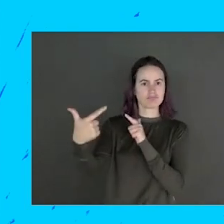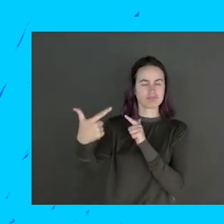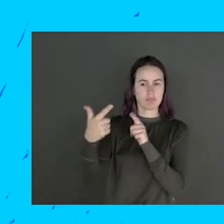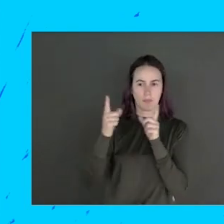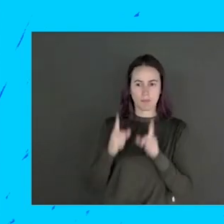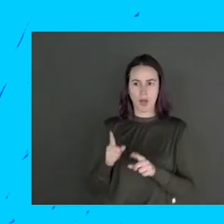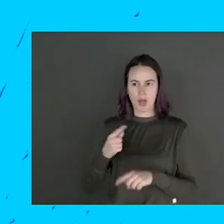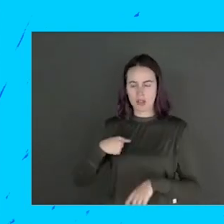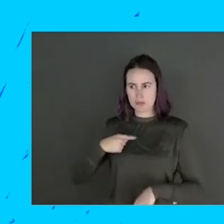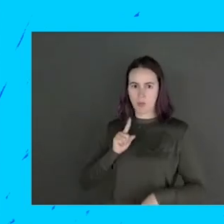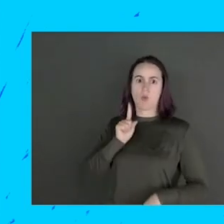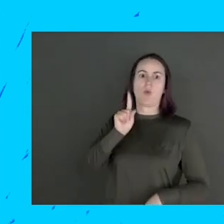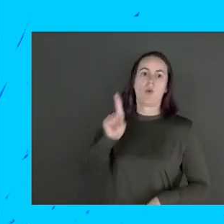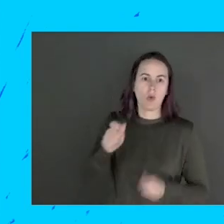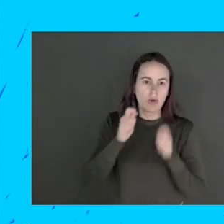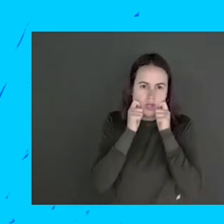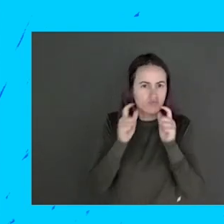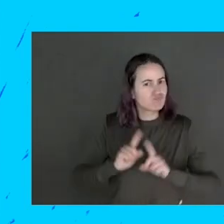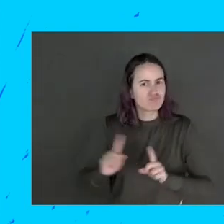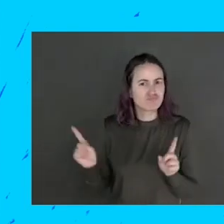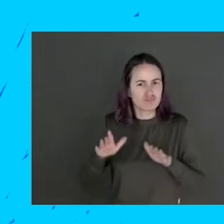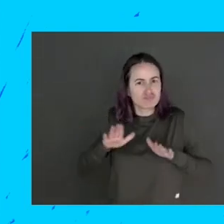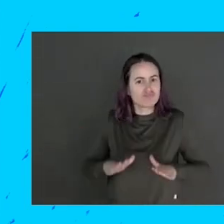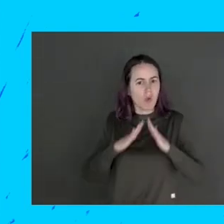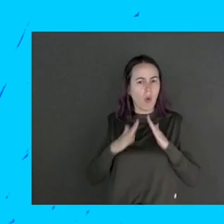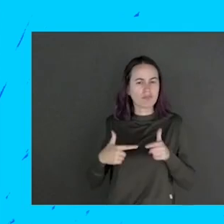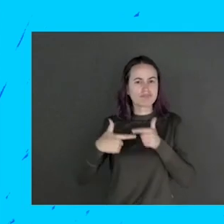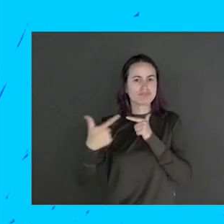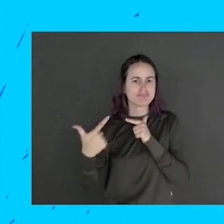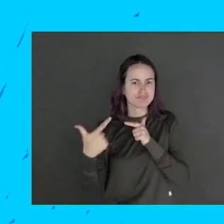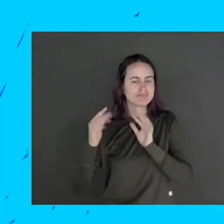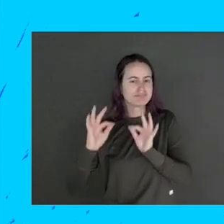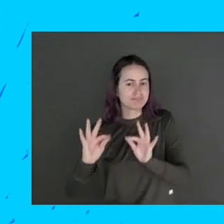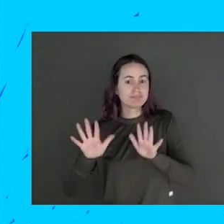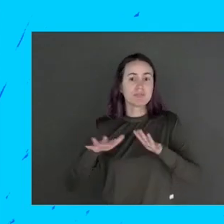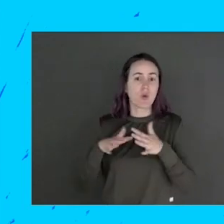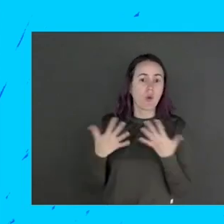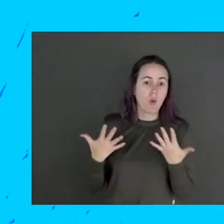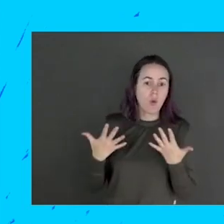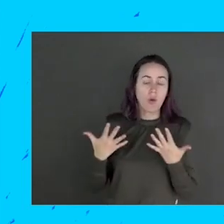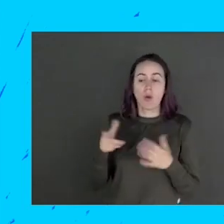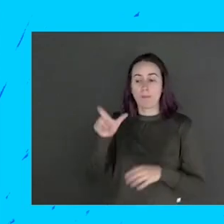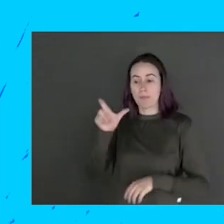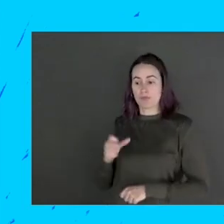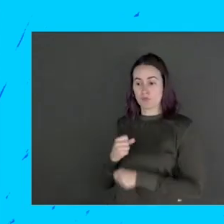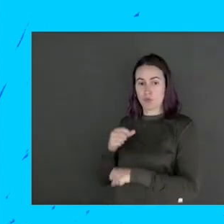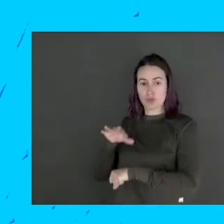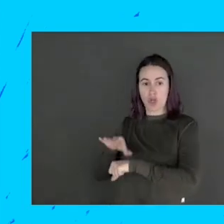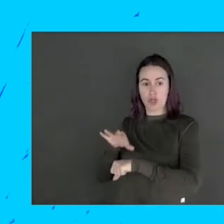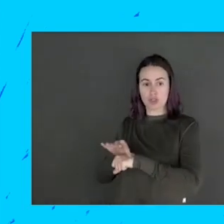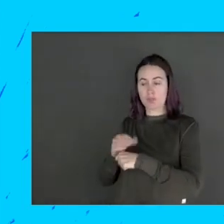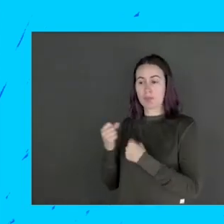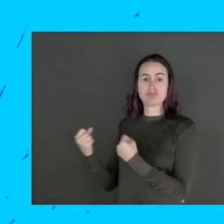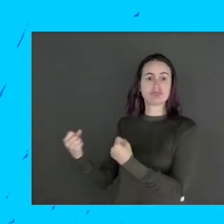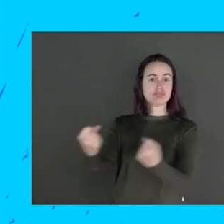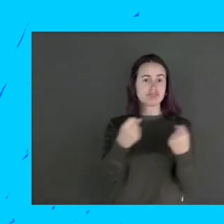service providers that can give them the necessary and the